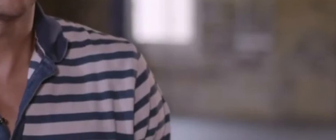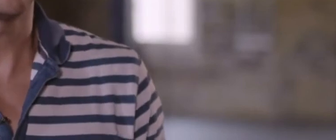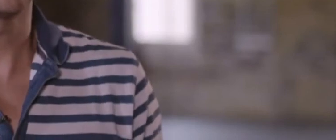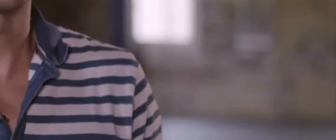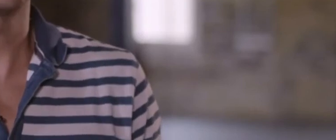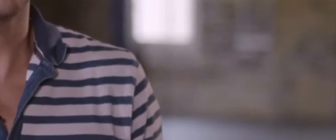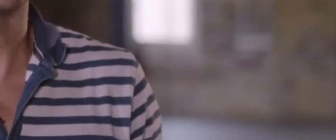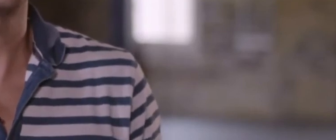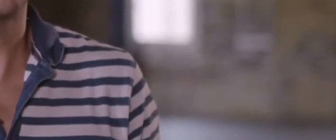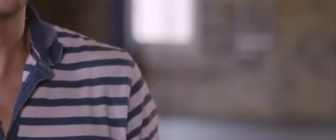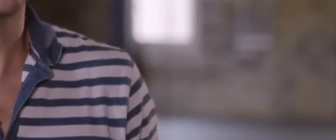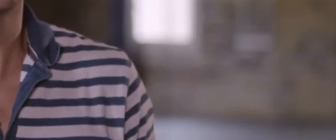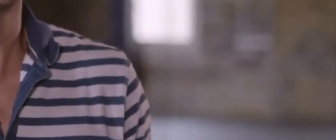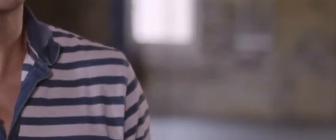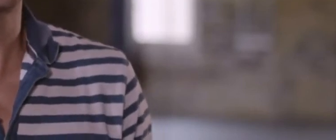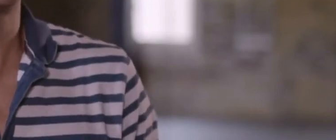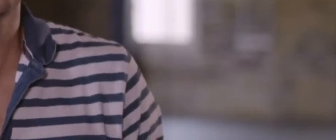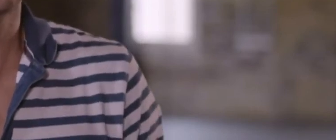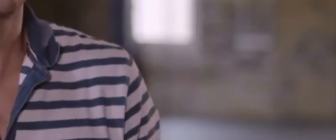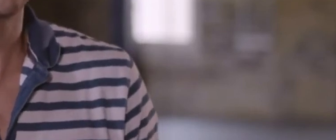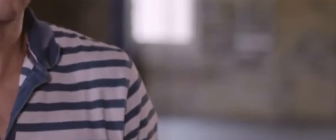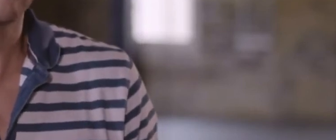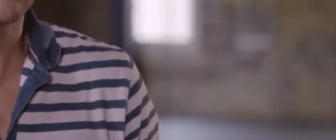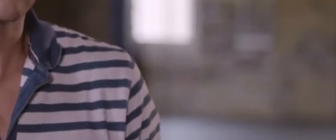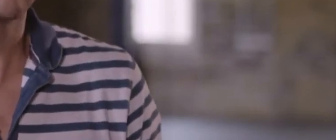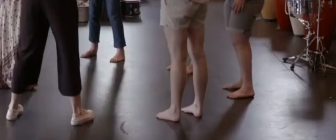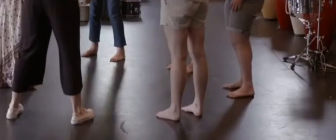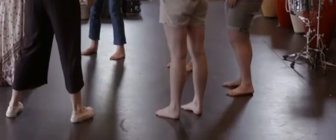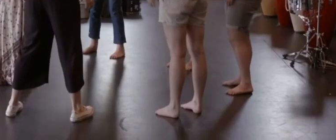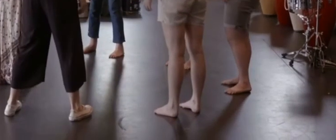adopted the Culture Counts platform. It's a